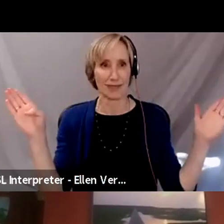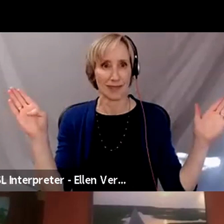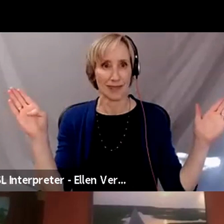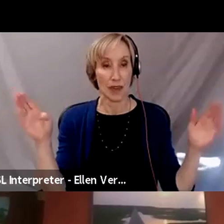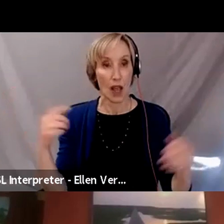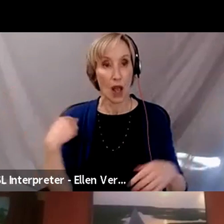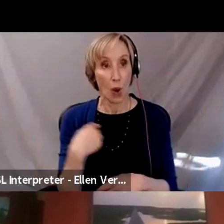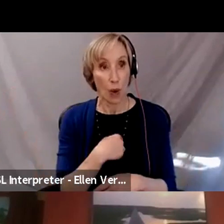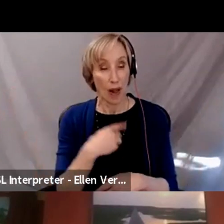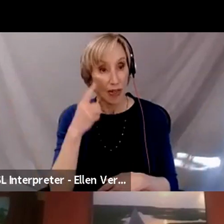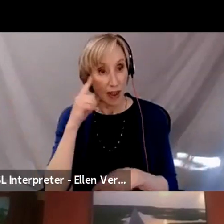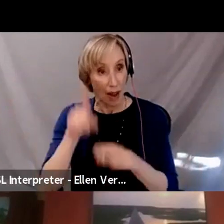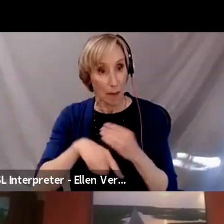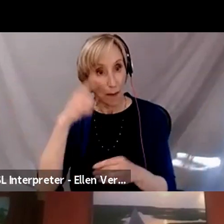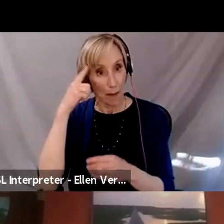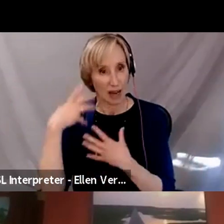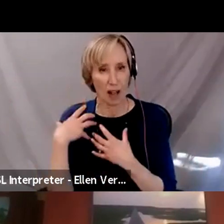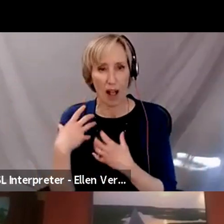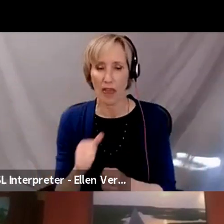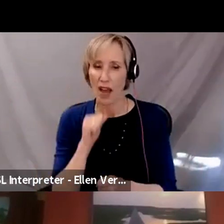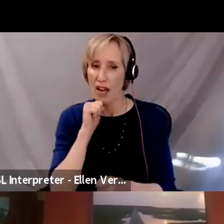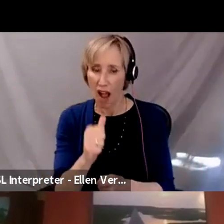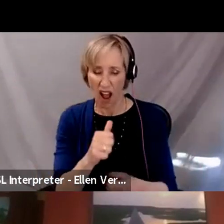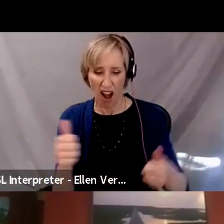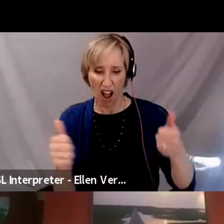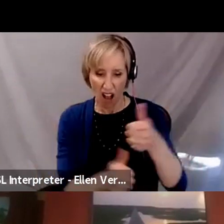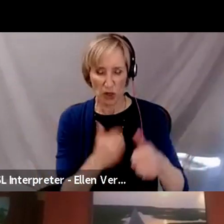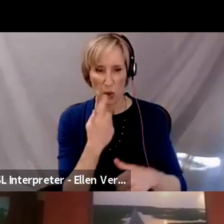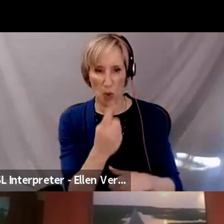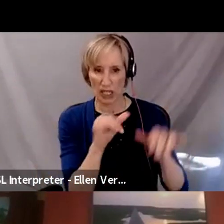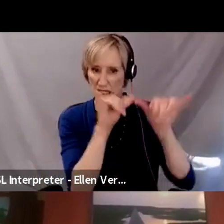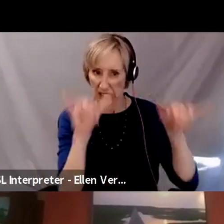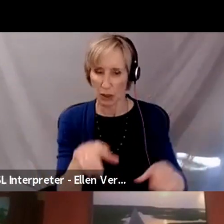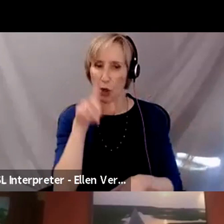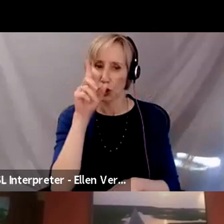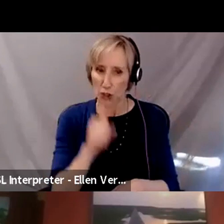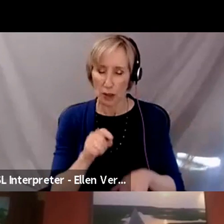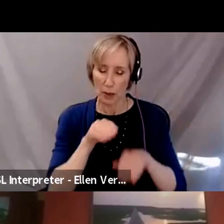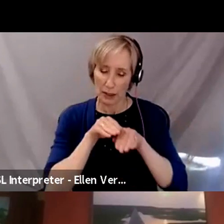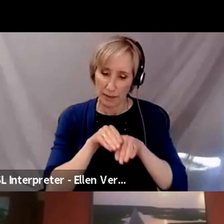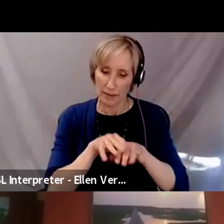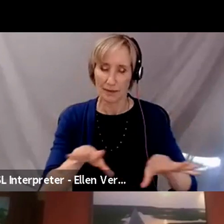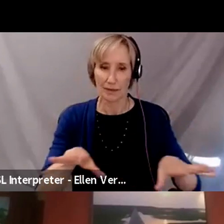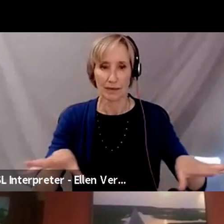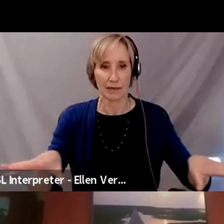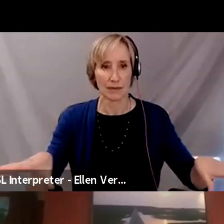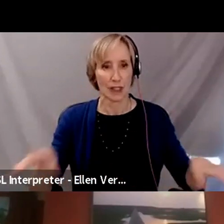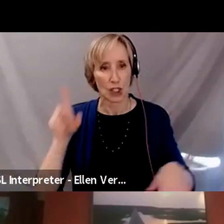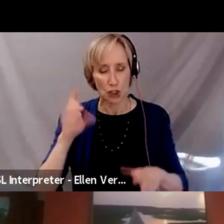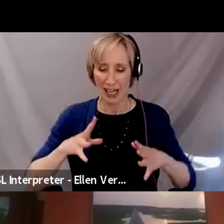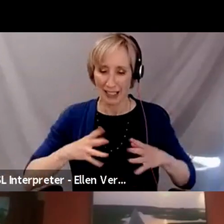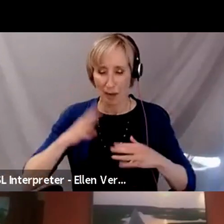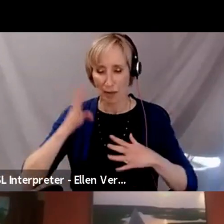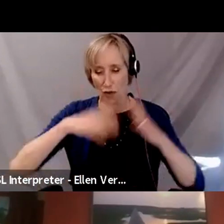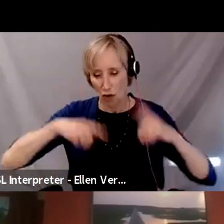or decolonizing approaches, that is very important in the grand scheme of things. Just the idea that